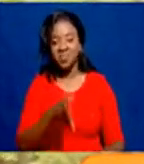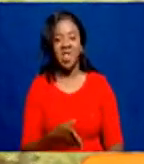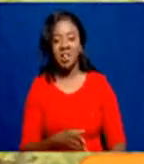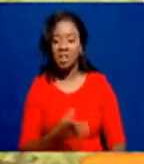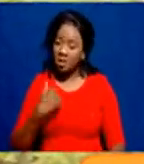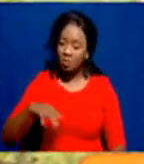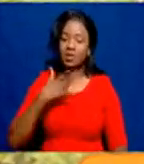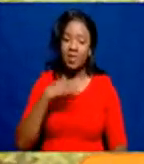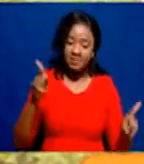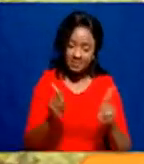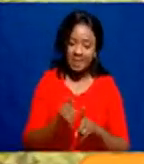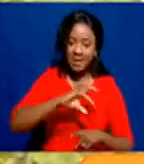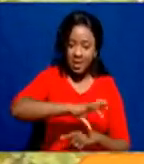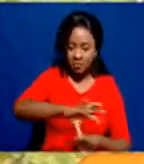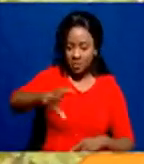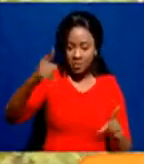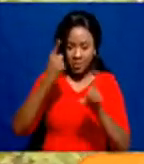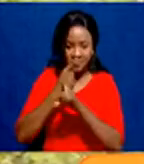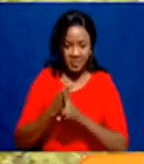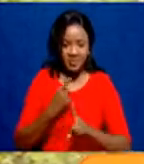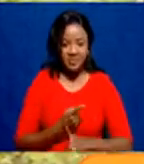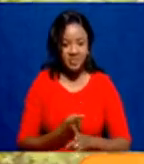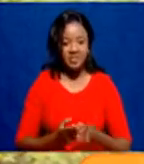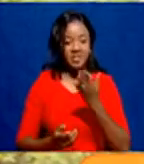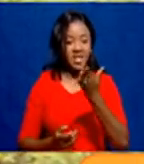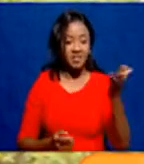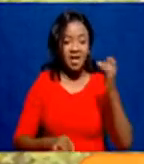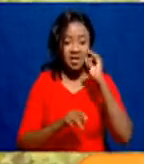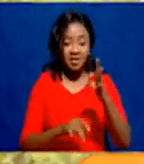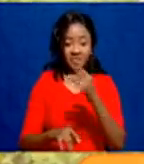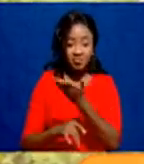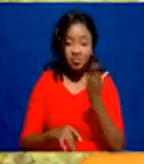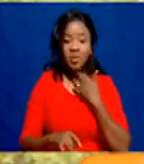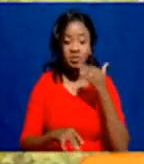at every county. And if you are going to waste more of our time, we'll call you out.